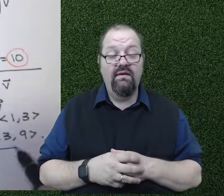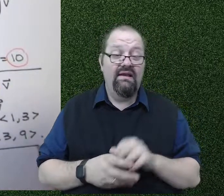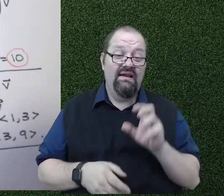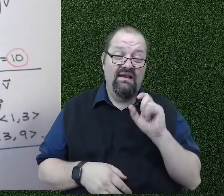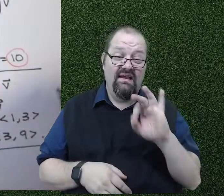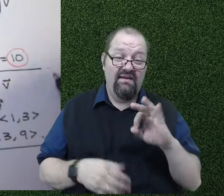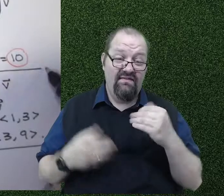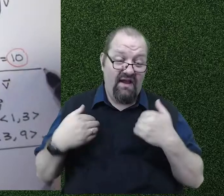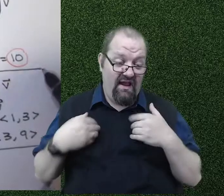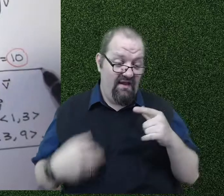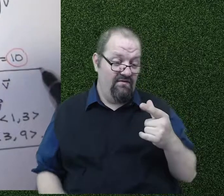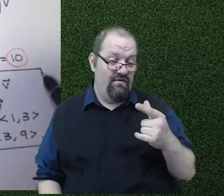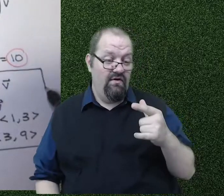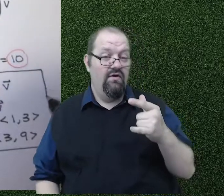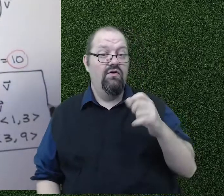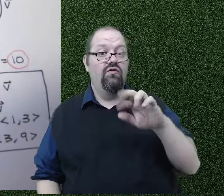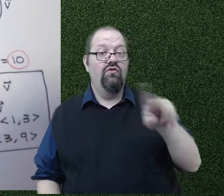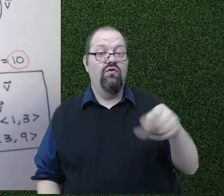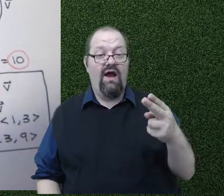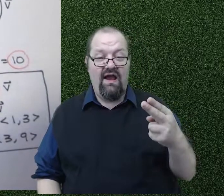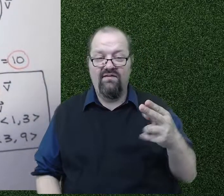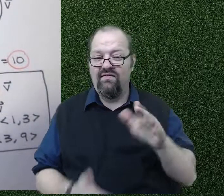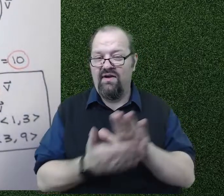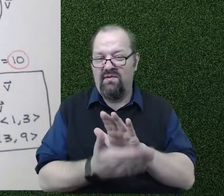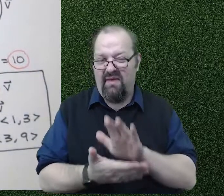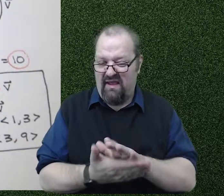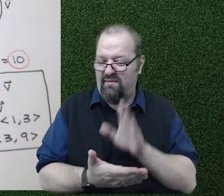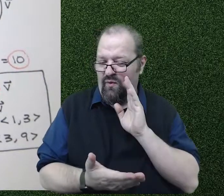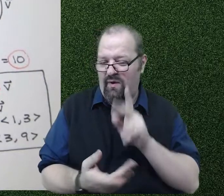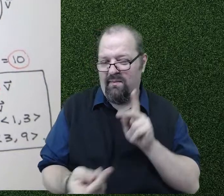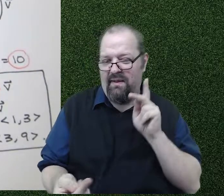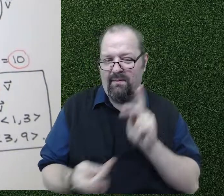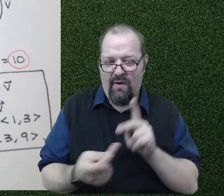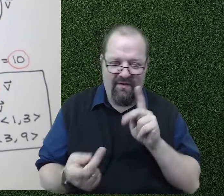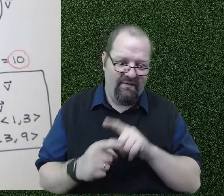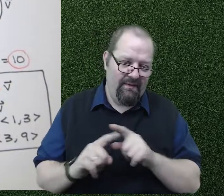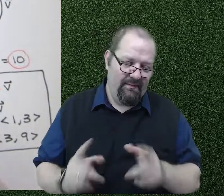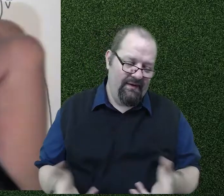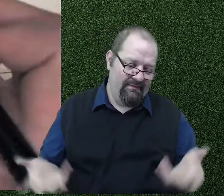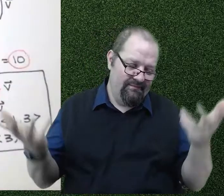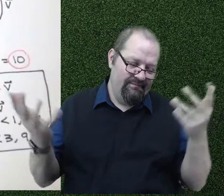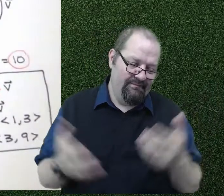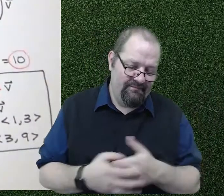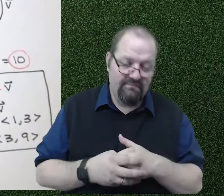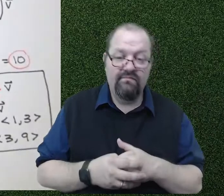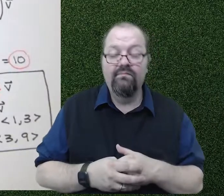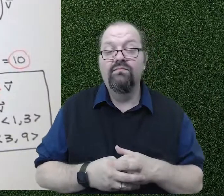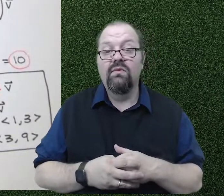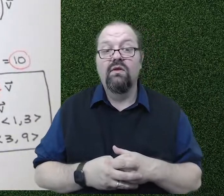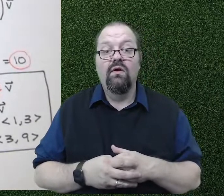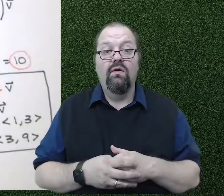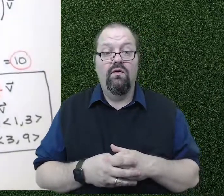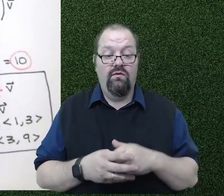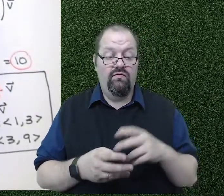would be perfect, right? As long as it's counting the right number of boxes. So my dot product was